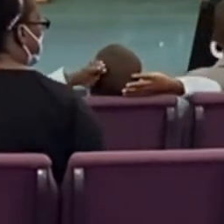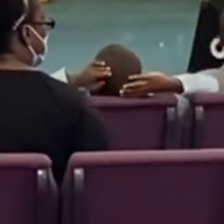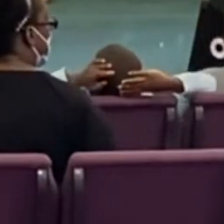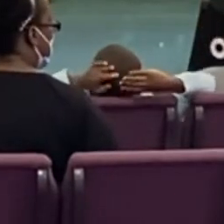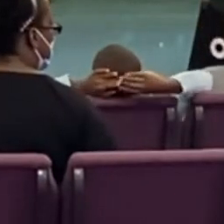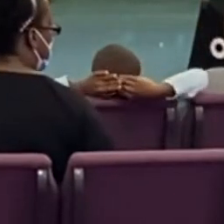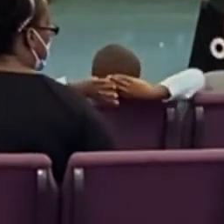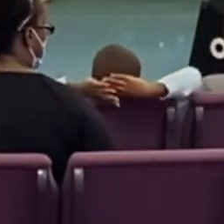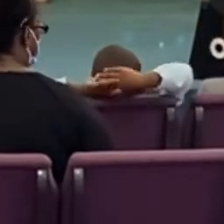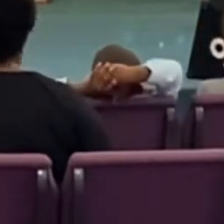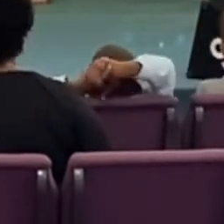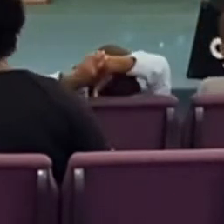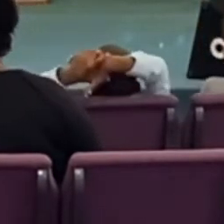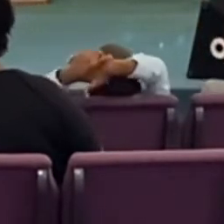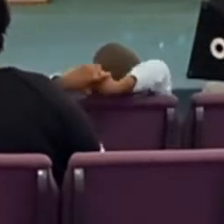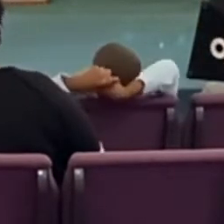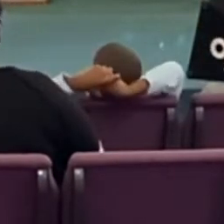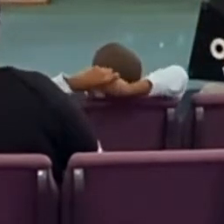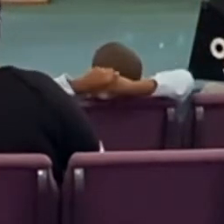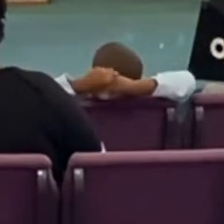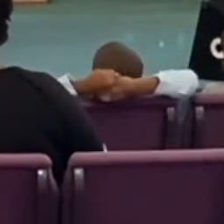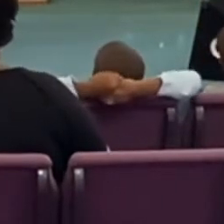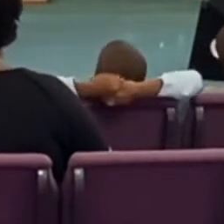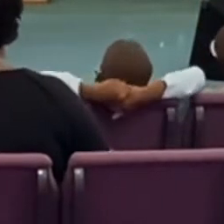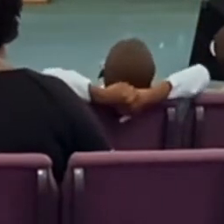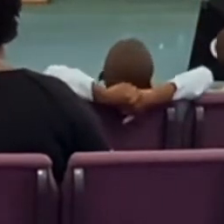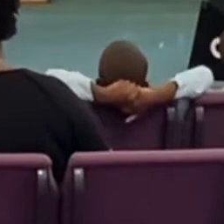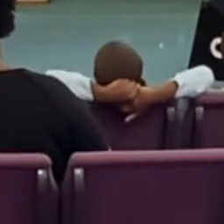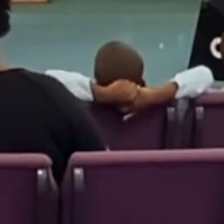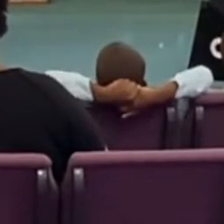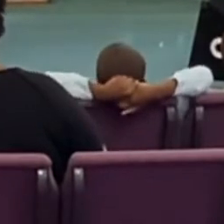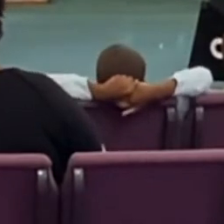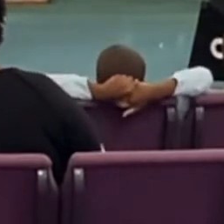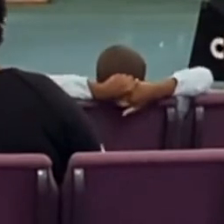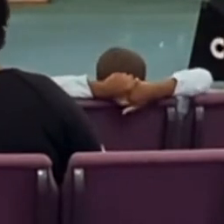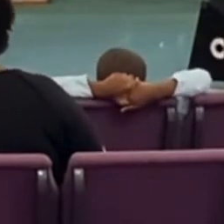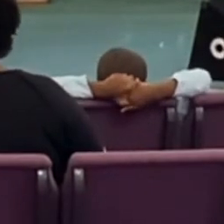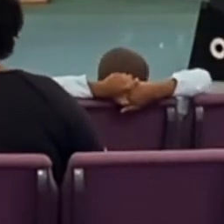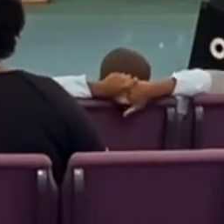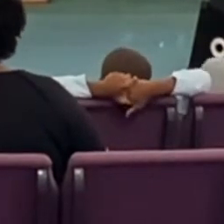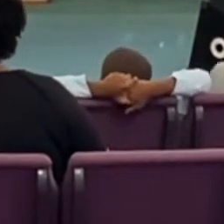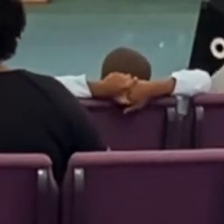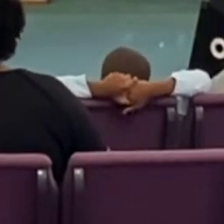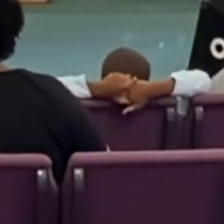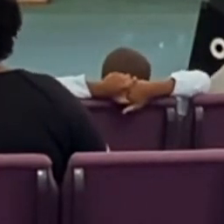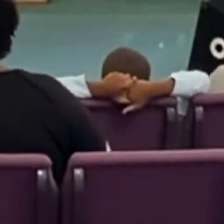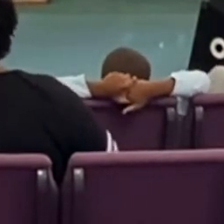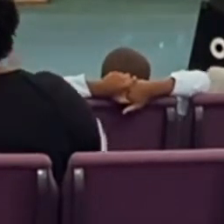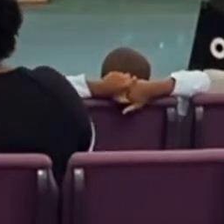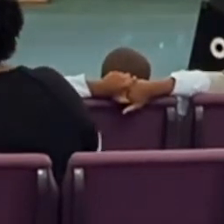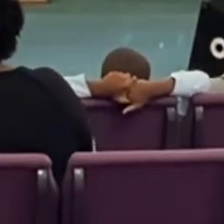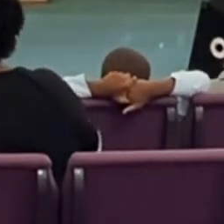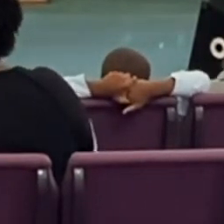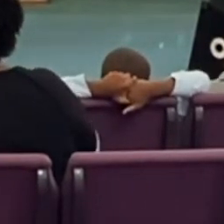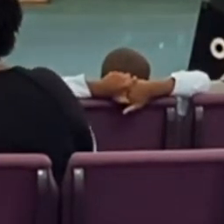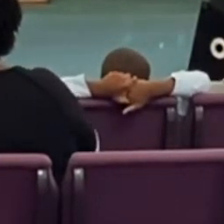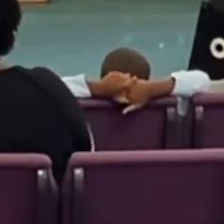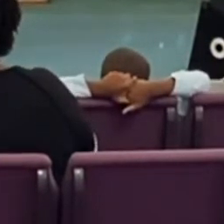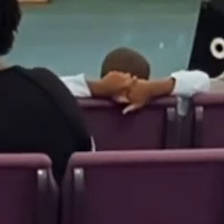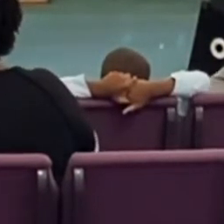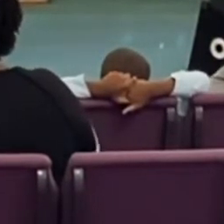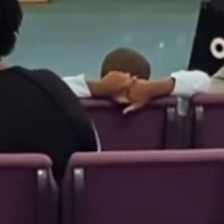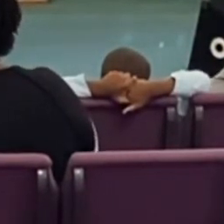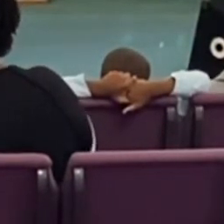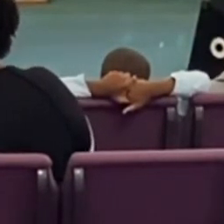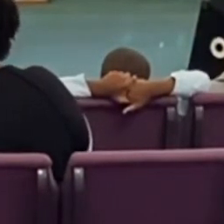day, right here, right now, your Heavenly Father is looking down upon you with a smile? He's not standing over you